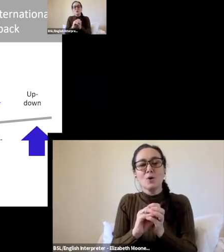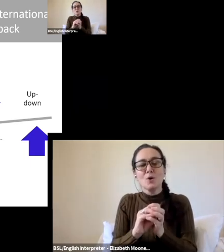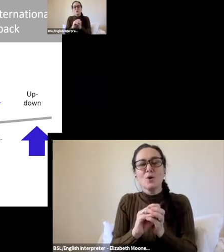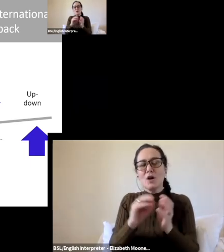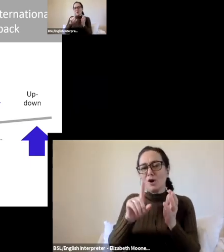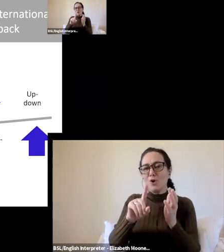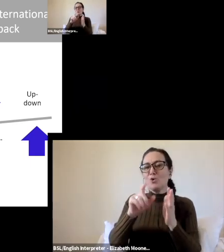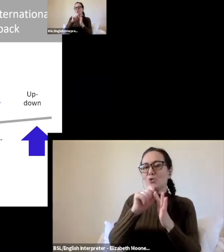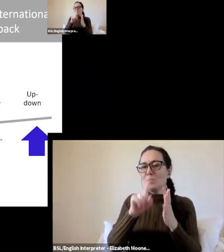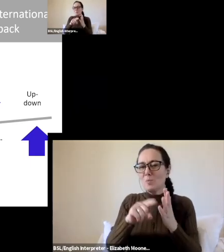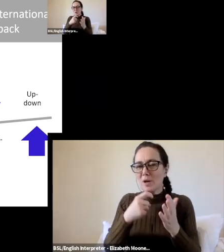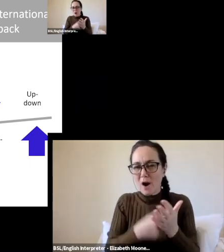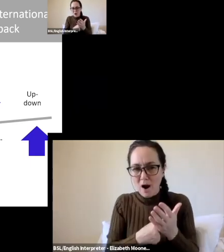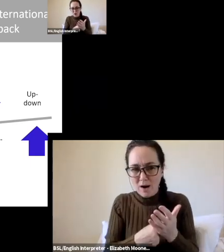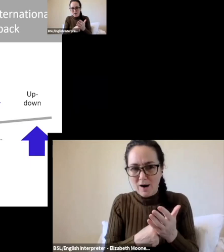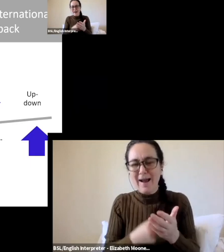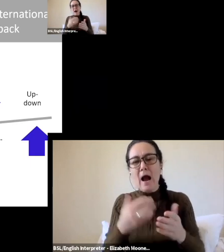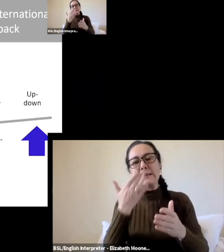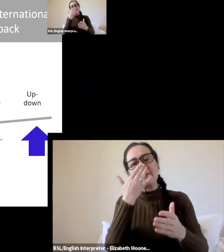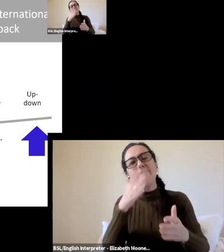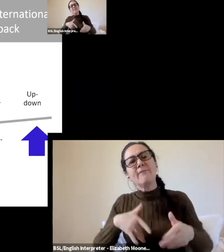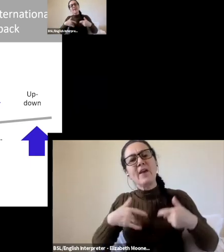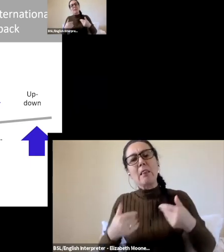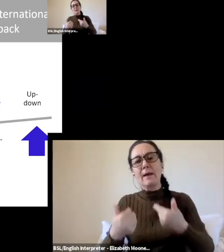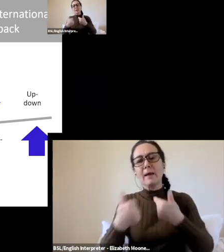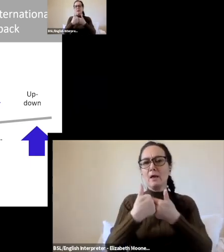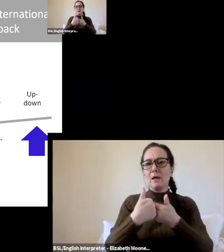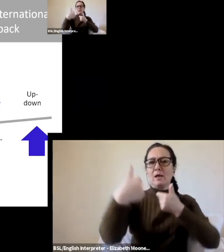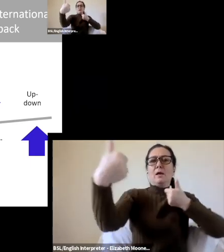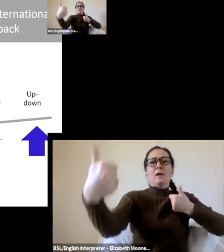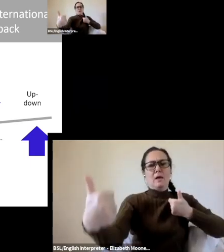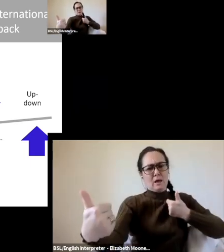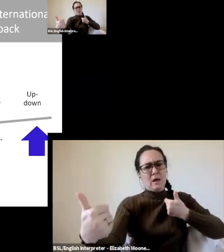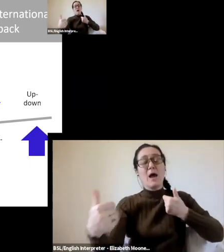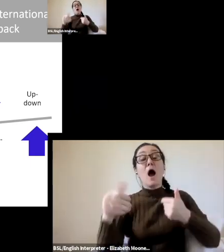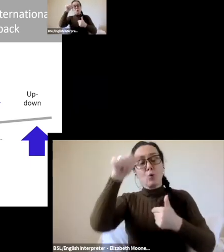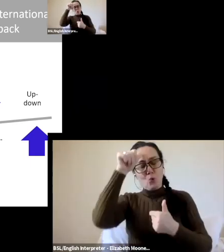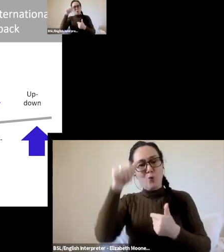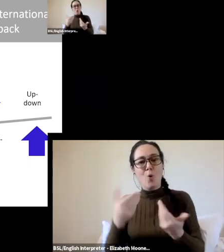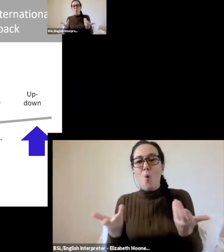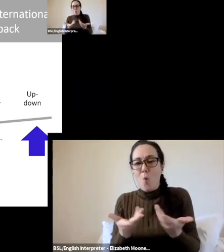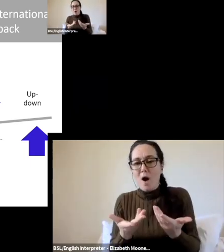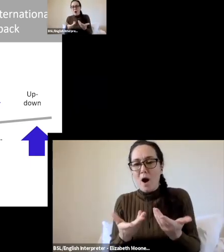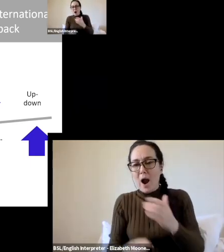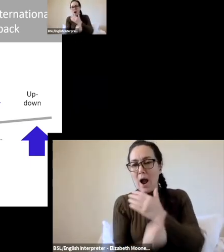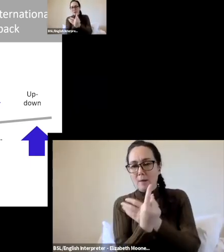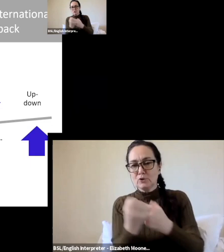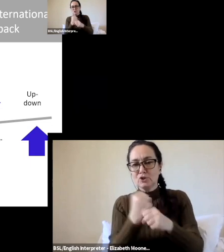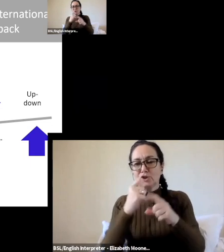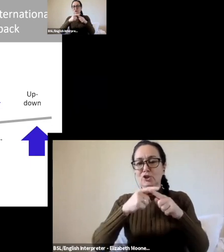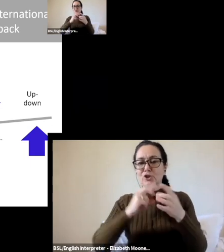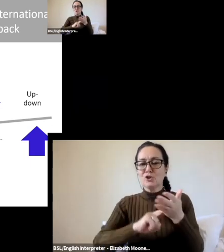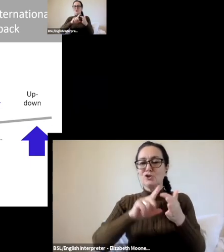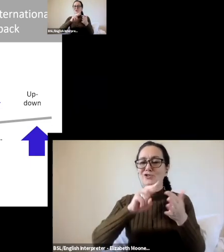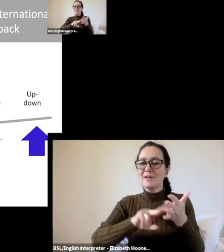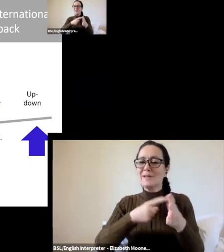it takes place in Geneva, it's actually informed by the national